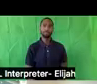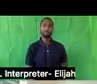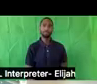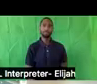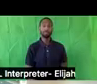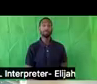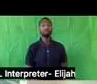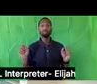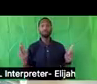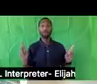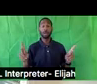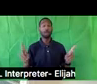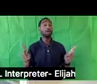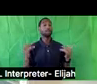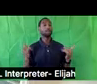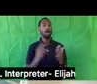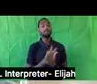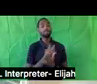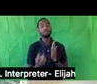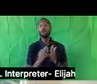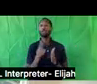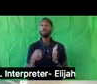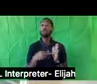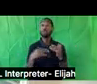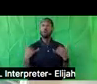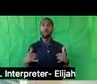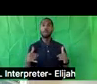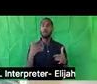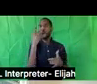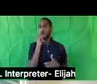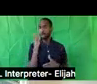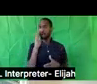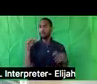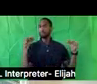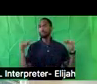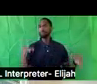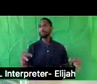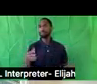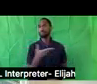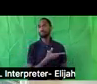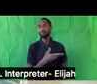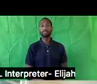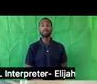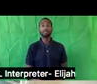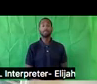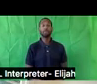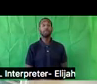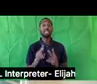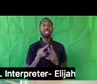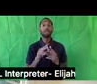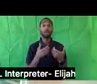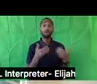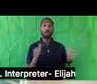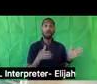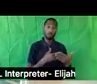All right. So going into what the role play setup is going to look like. We'll be in either breakout rooms